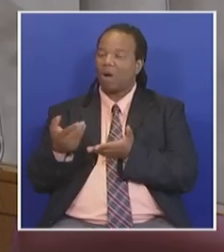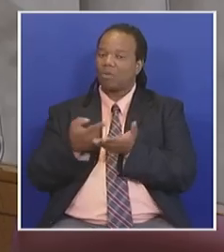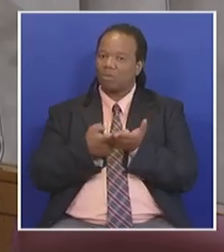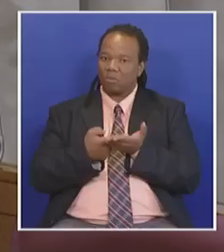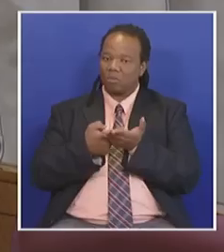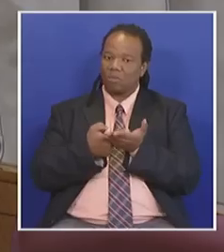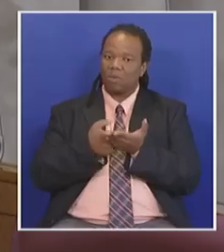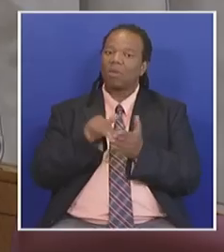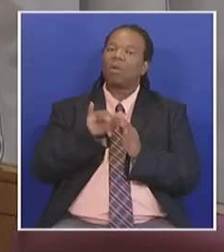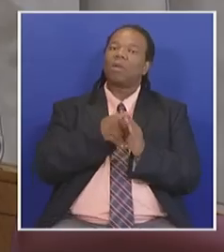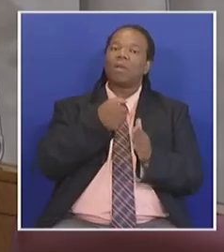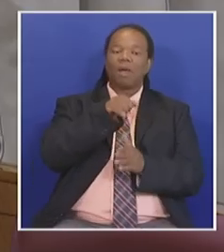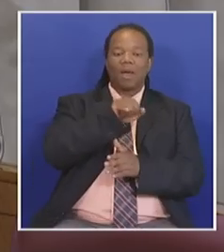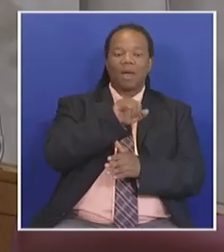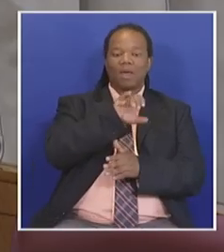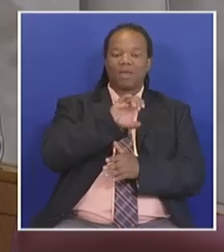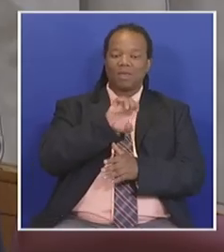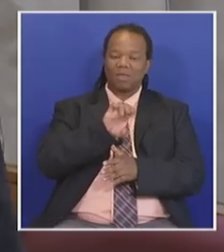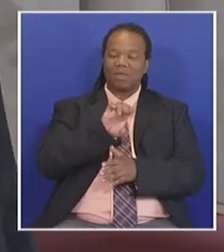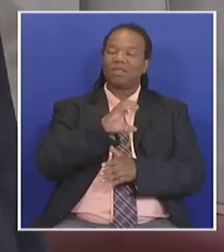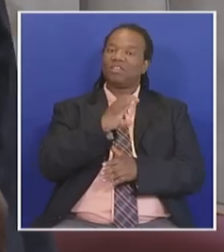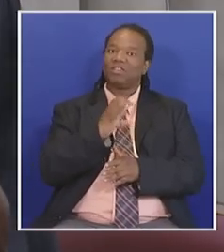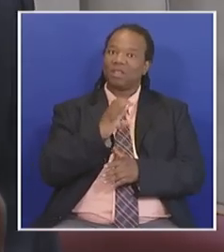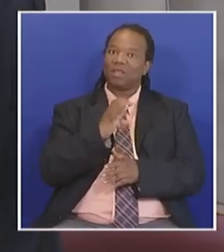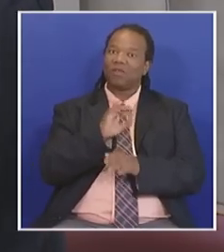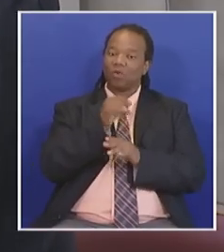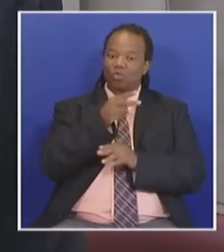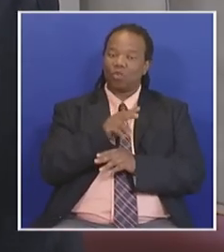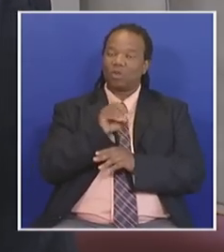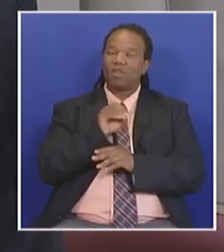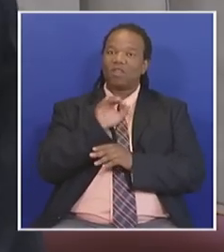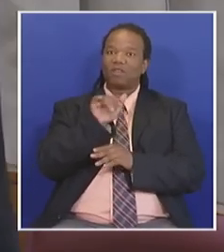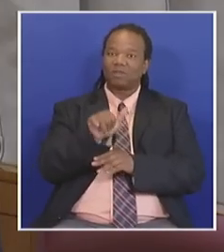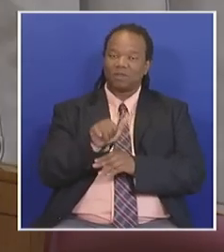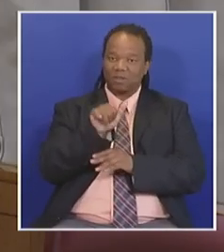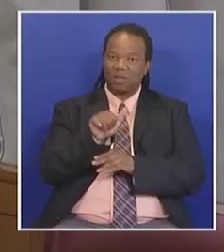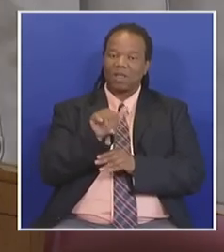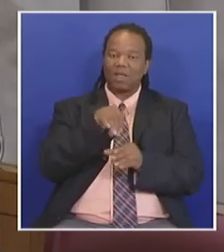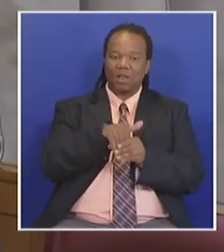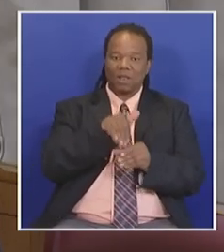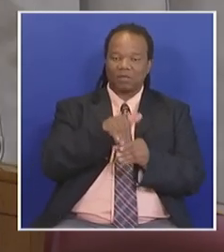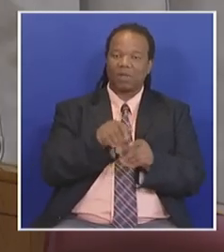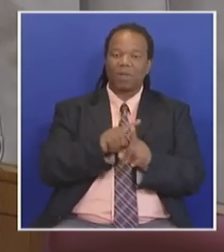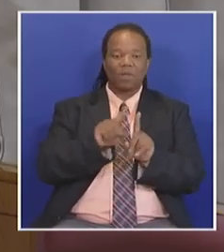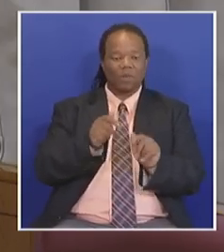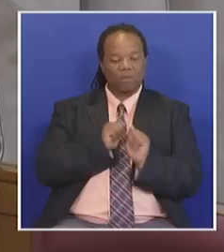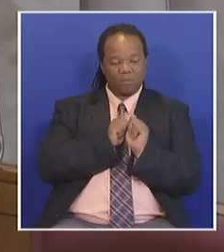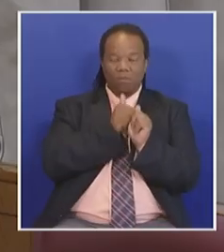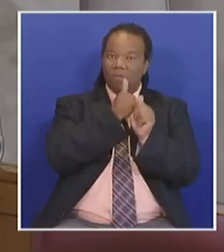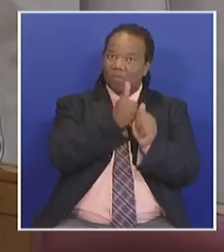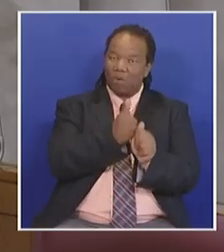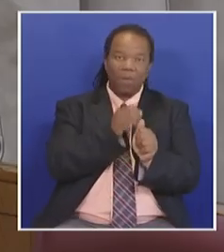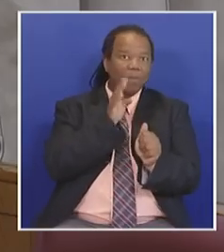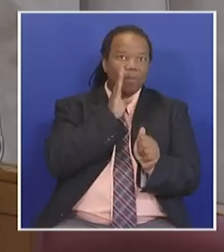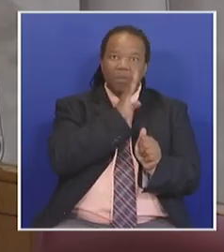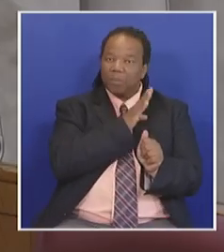for the 2016 local government elections, with an emphasis on similar non-compliance of the National